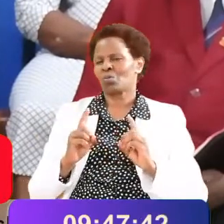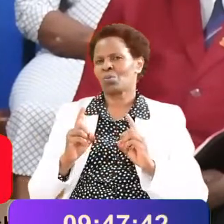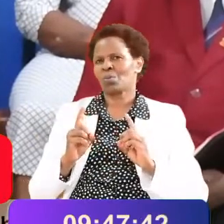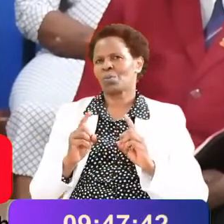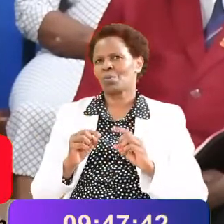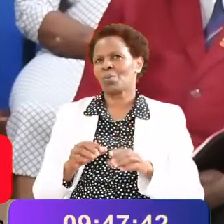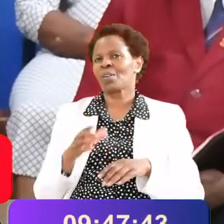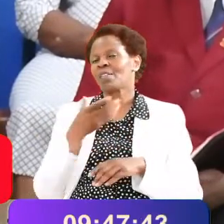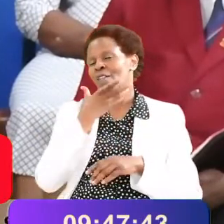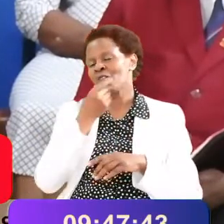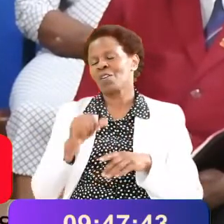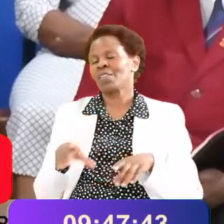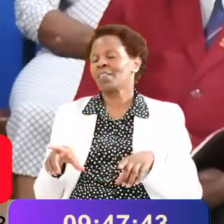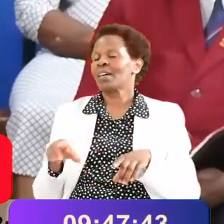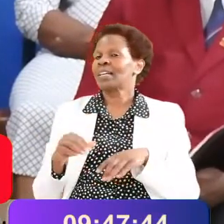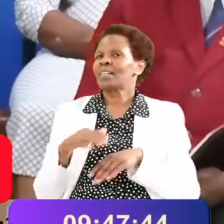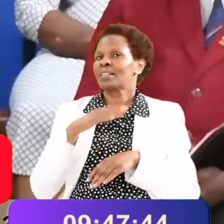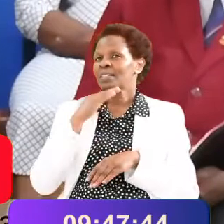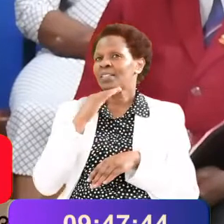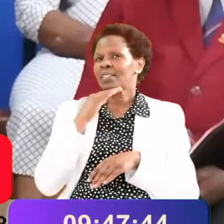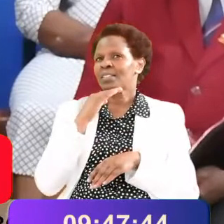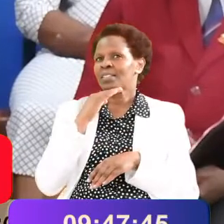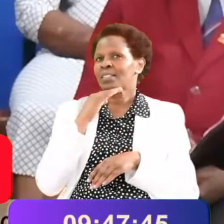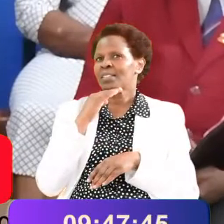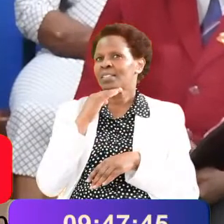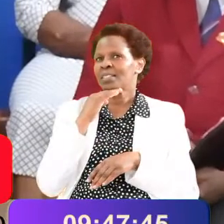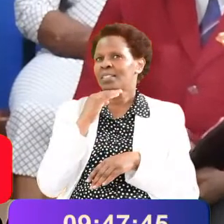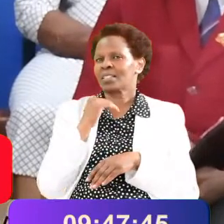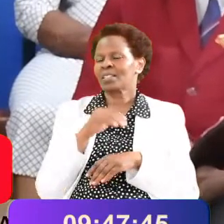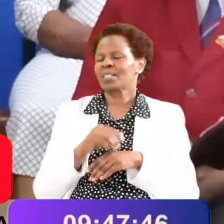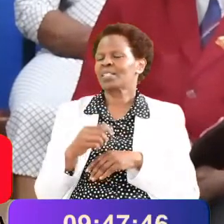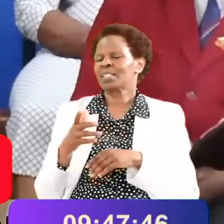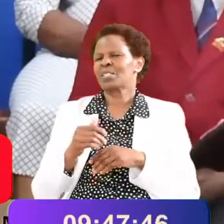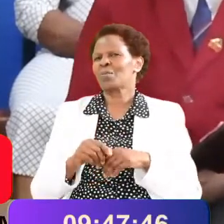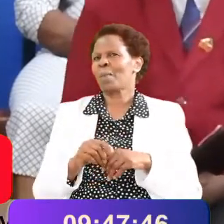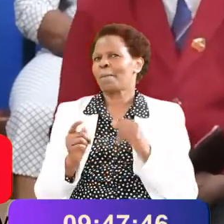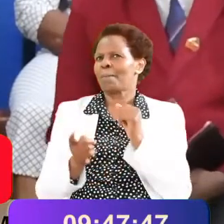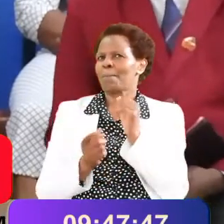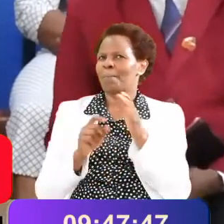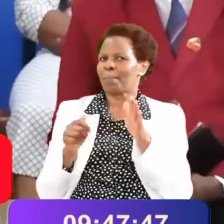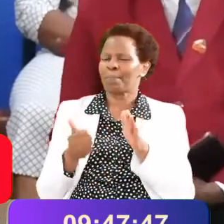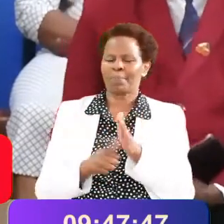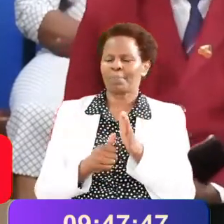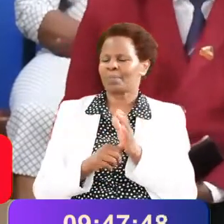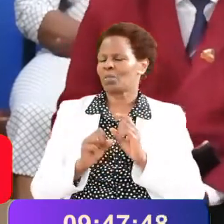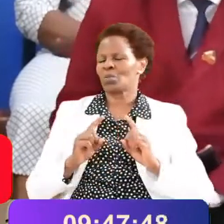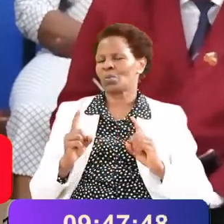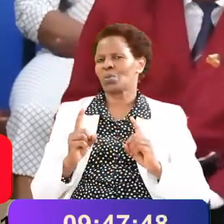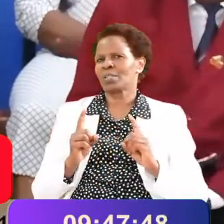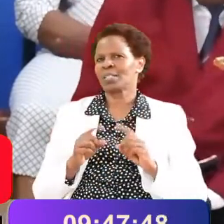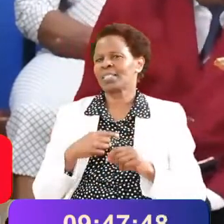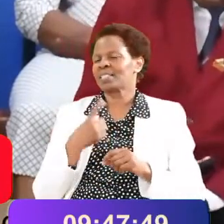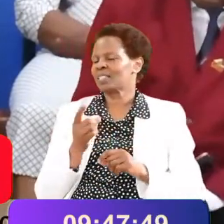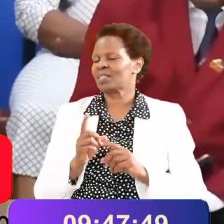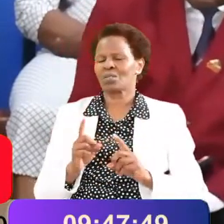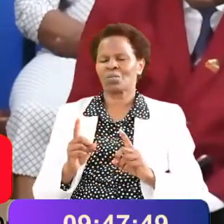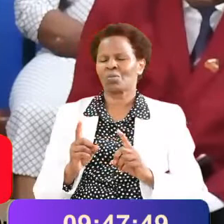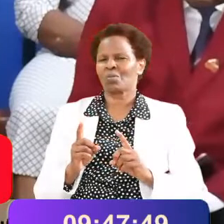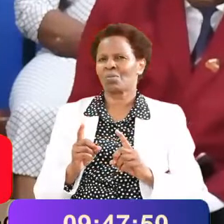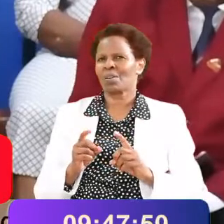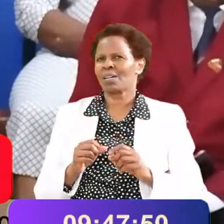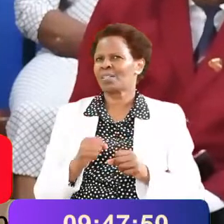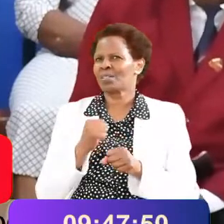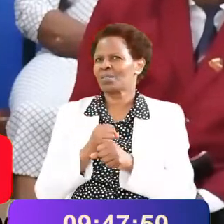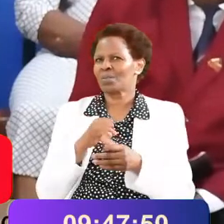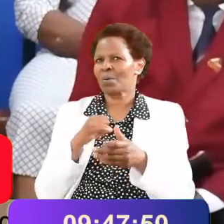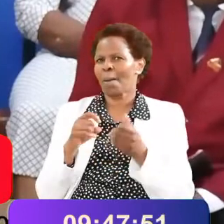Joseph was treating us well because our father was alive. But now he is dead, he is going to revenge. And he says, I have no need for revenge. I